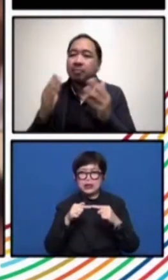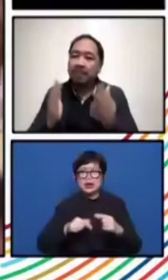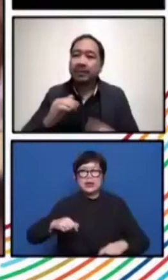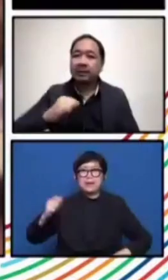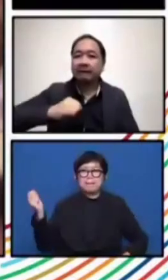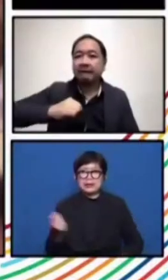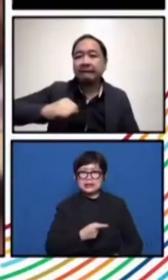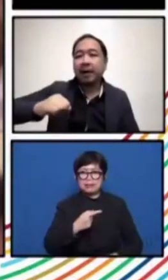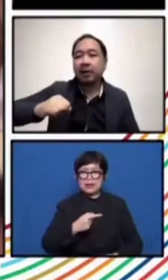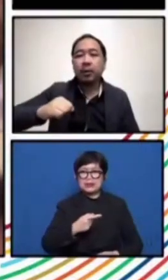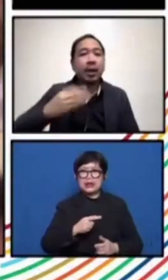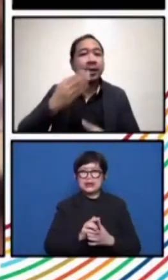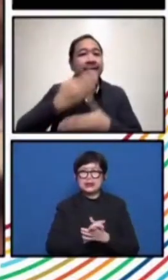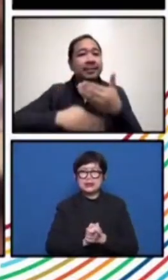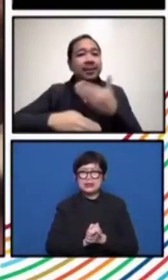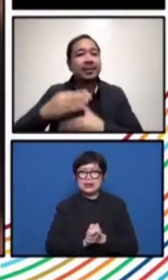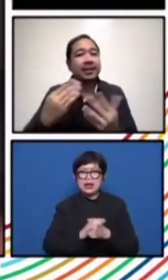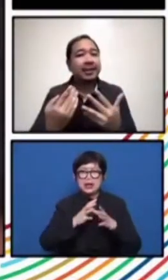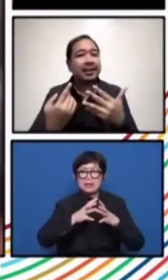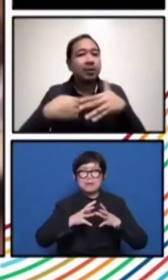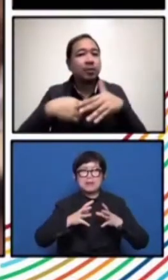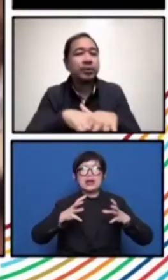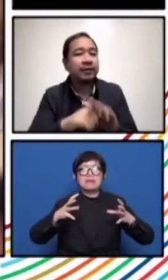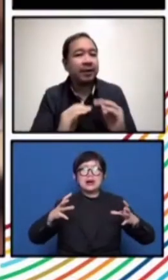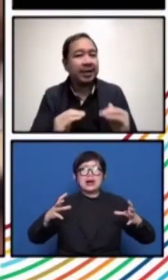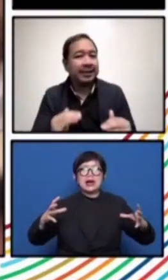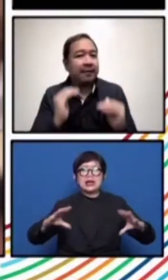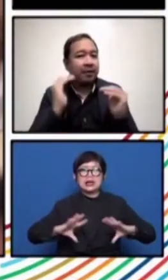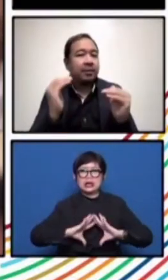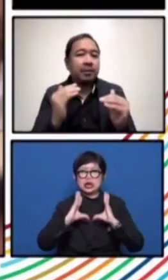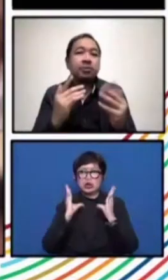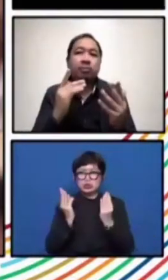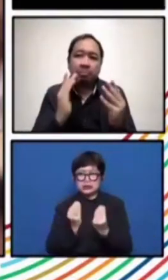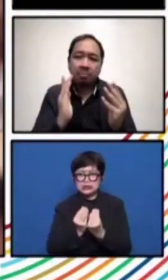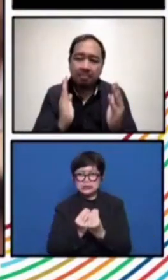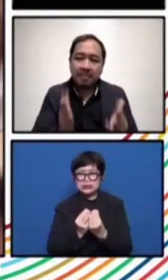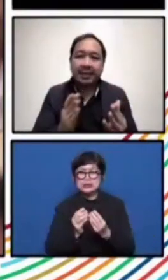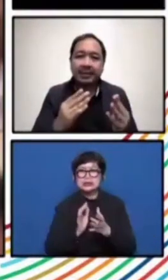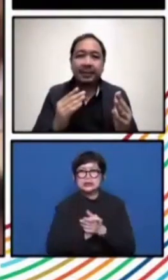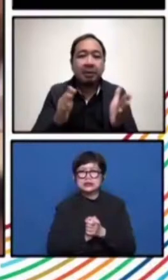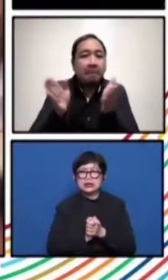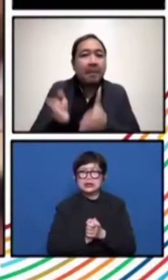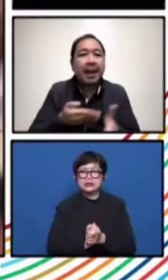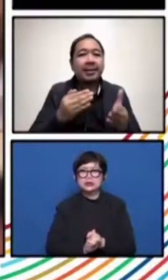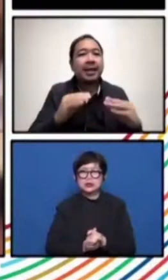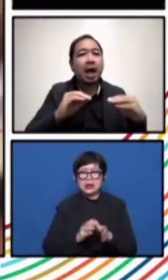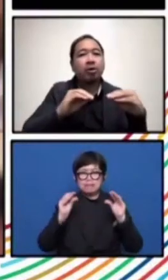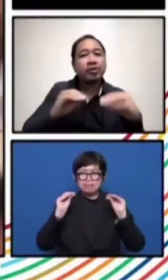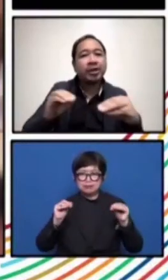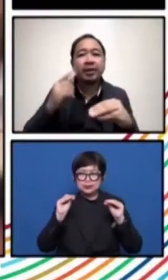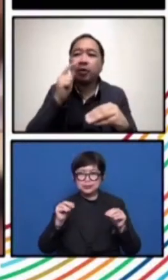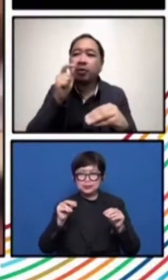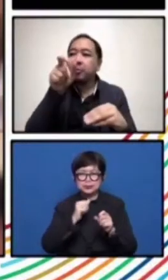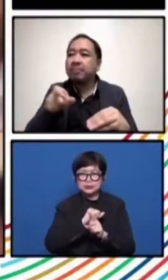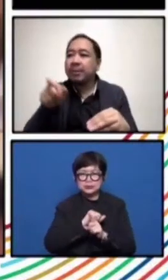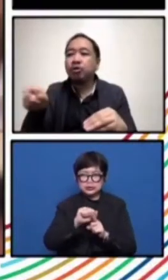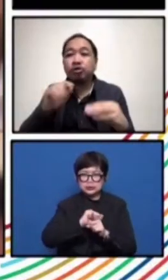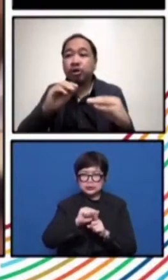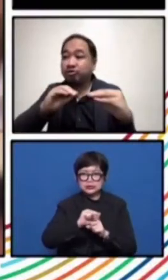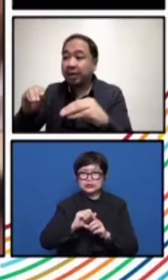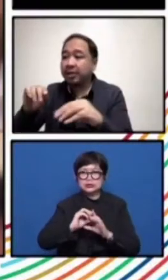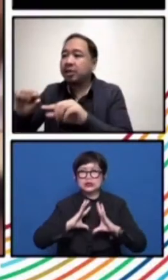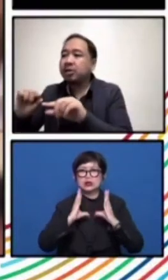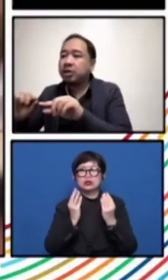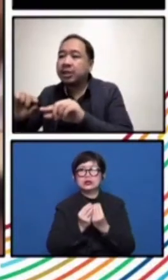inclusive development and shall provide the training of the trainers on disability inclusion including all Ministries on a